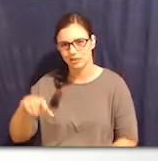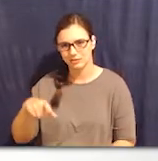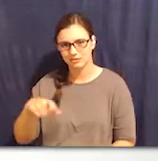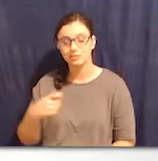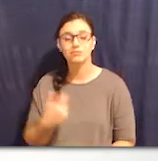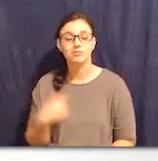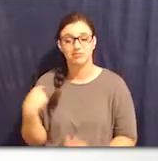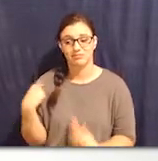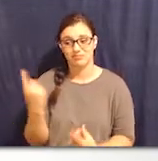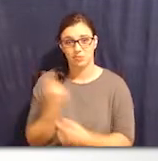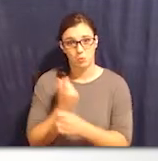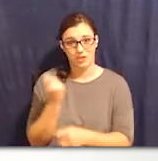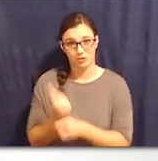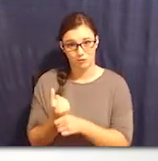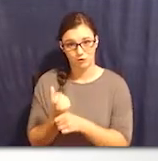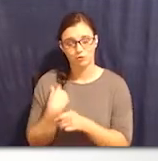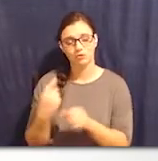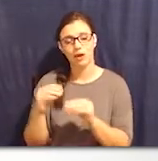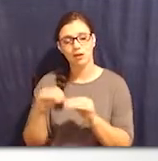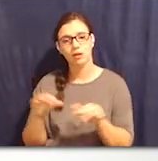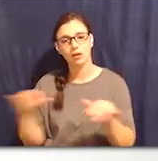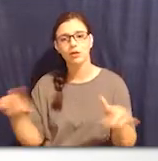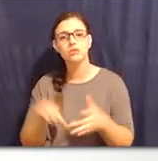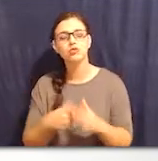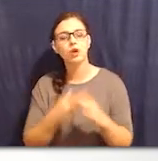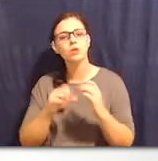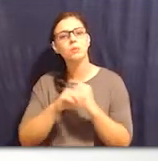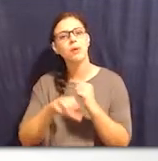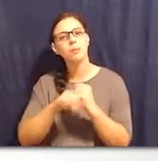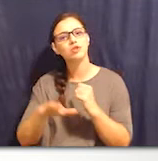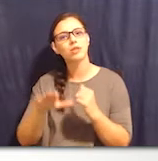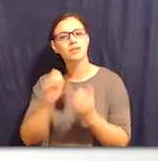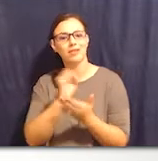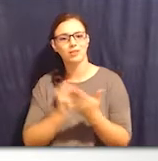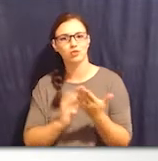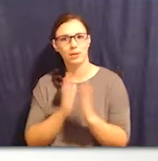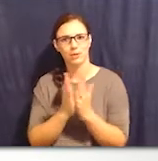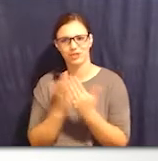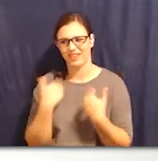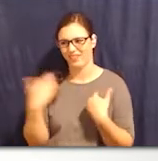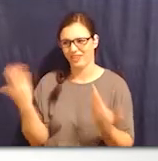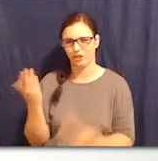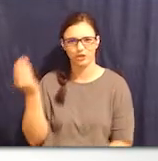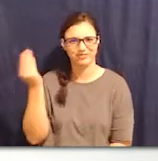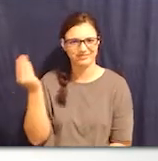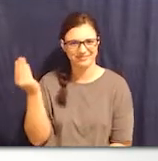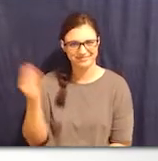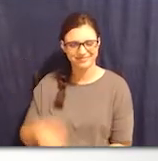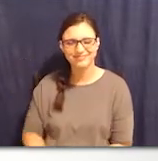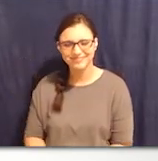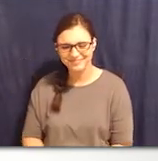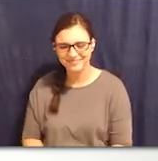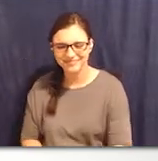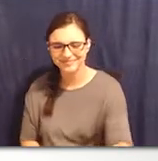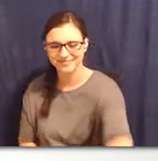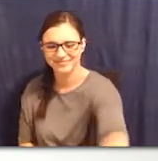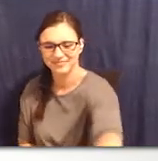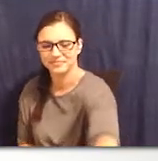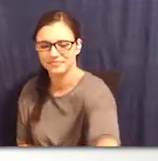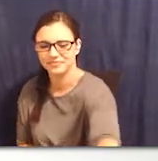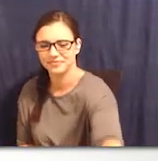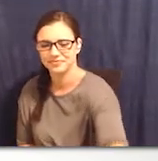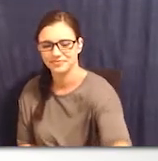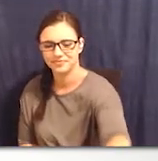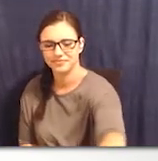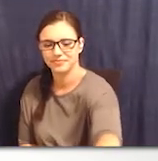children with special needs. In the recent year, I branched out to publishing illustrated books, which are right here.